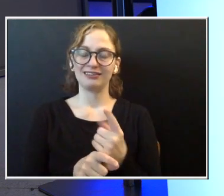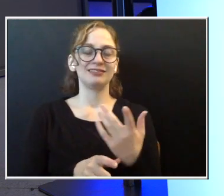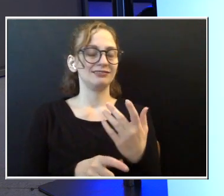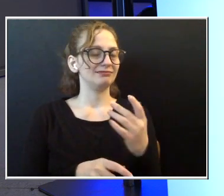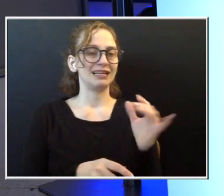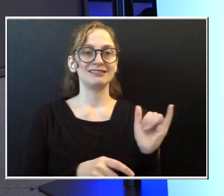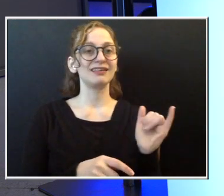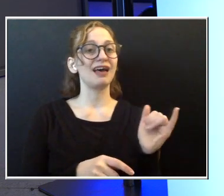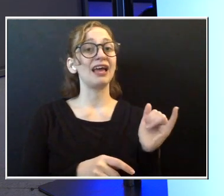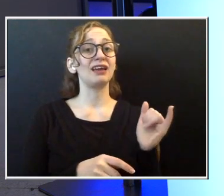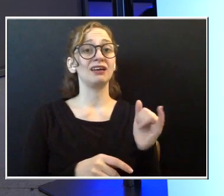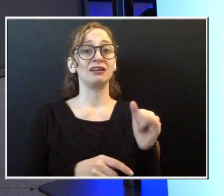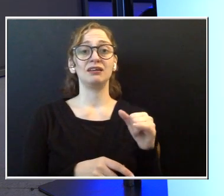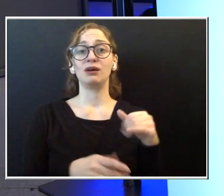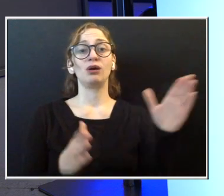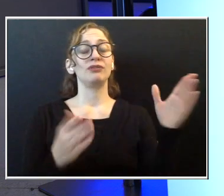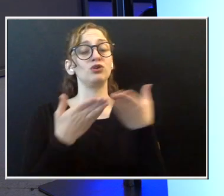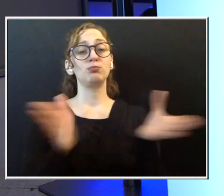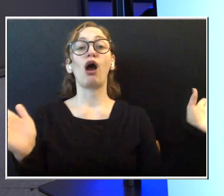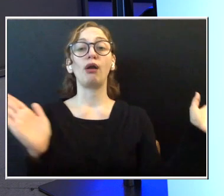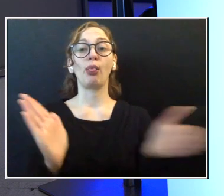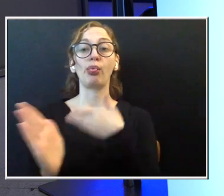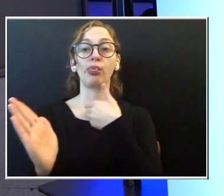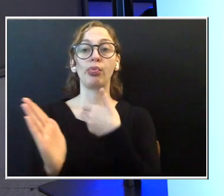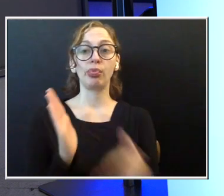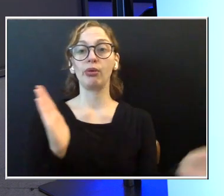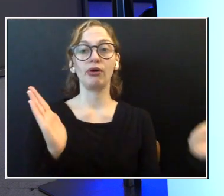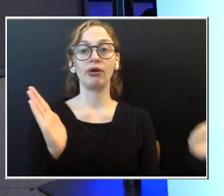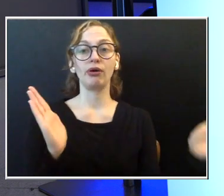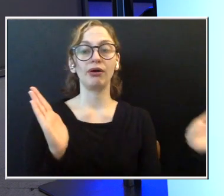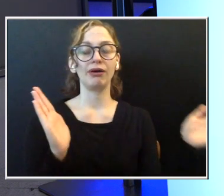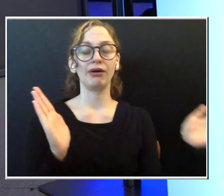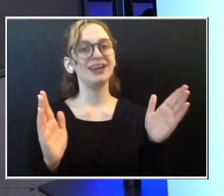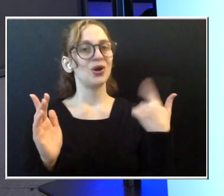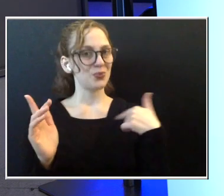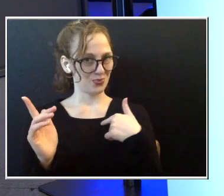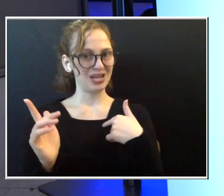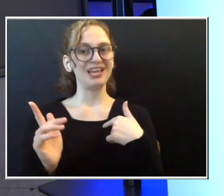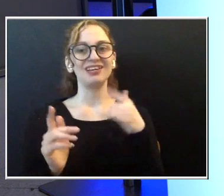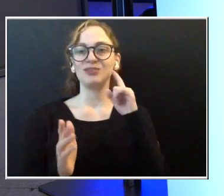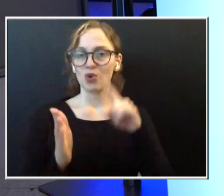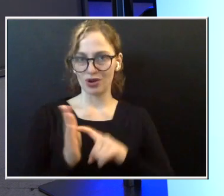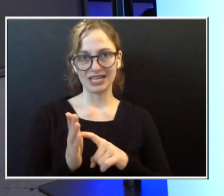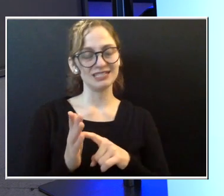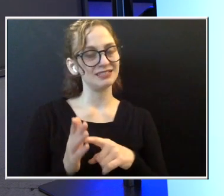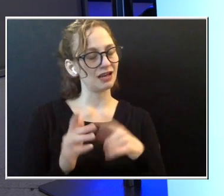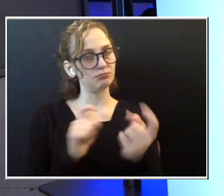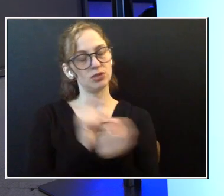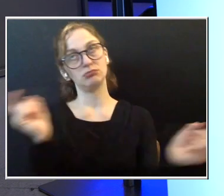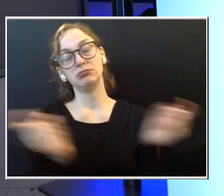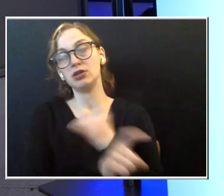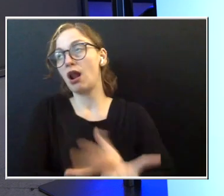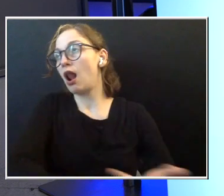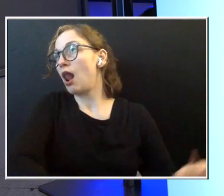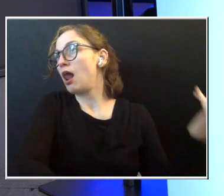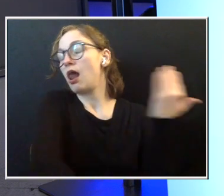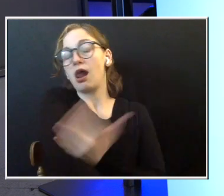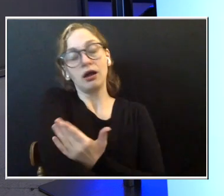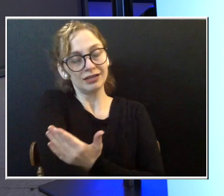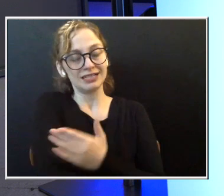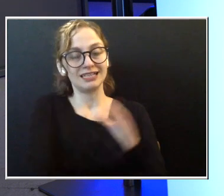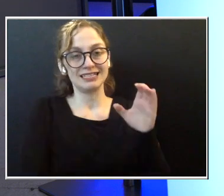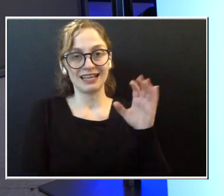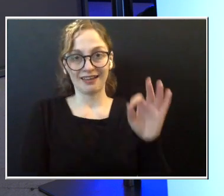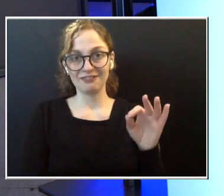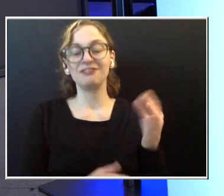they're going to have to worry about retirement instead of having to worry about funerals at age 20 or 25, and that's a pretty striking difference, I think. So Tammy, how